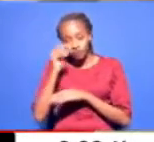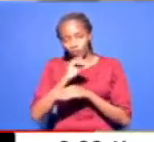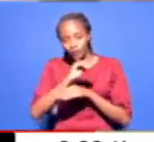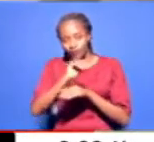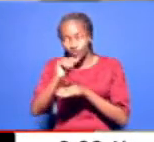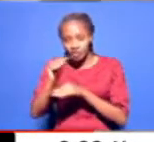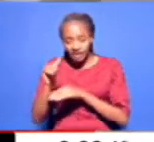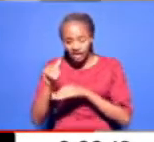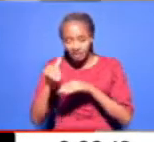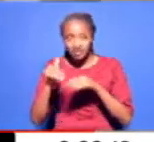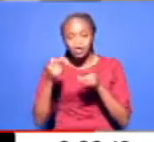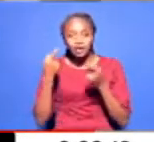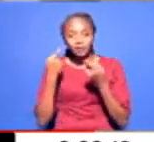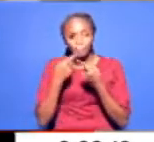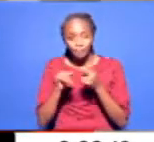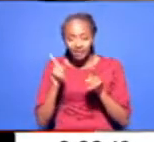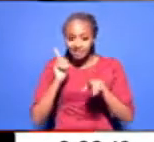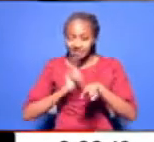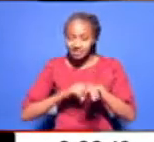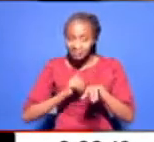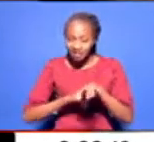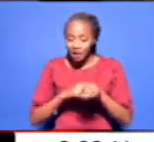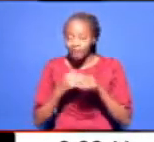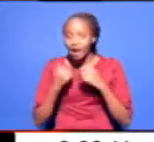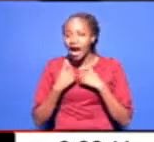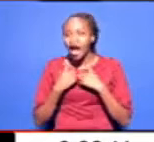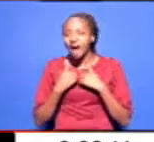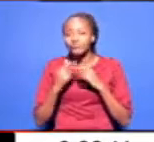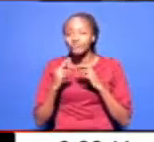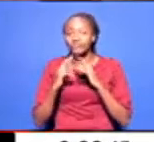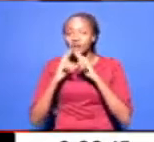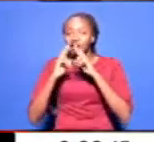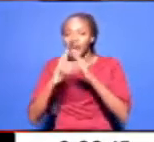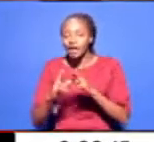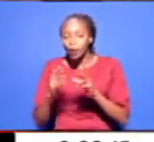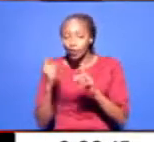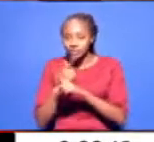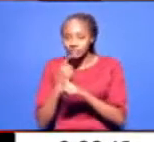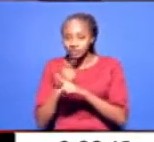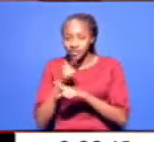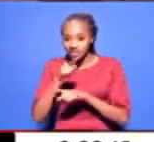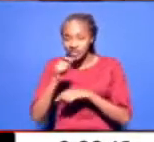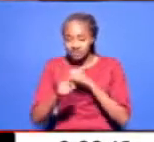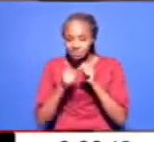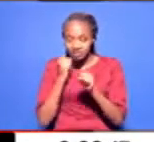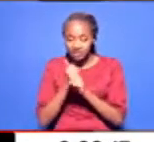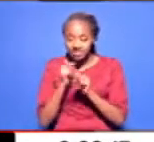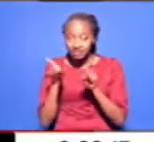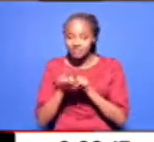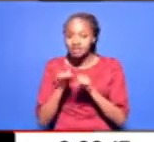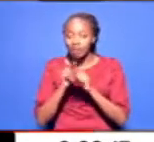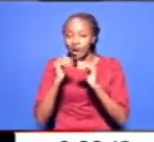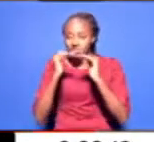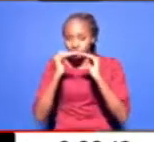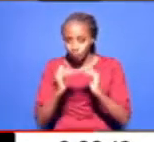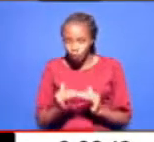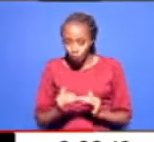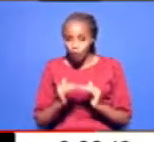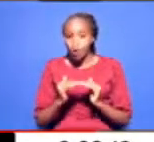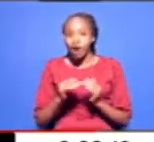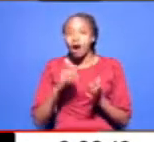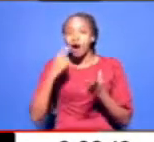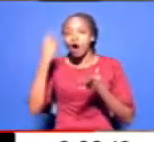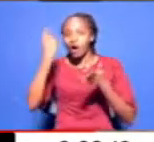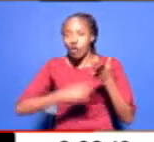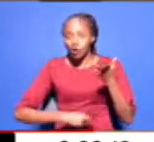the commodity jumped to record levels early this year. The fertilizer subsidy fund has lowered the cost of the chemical to